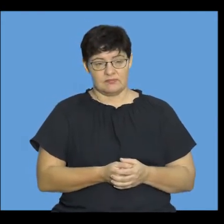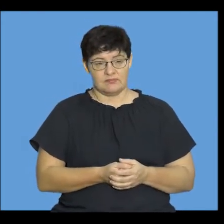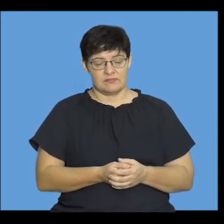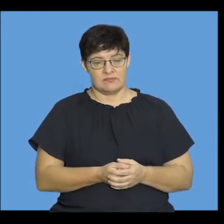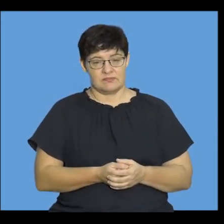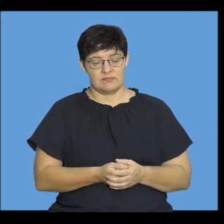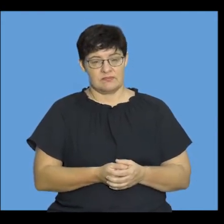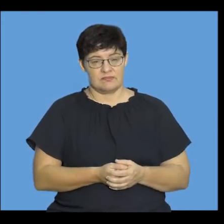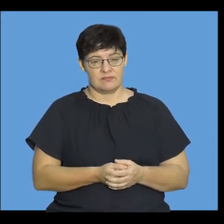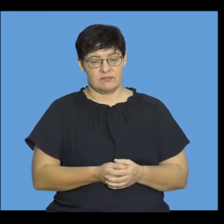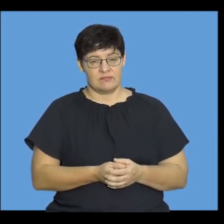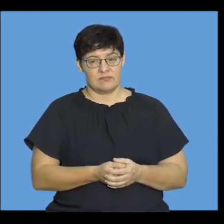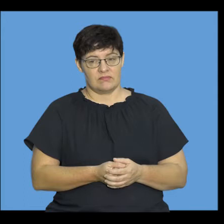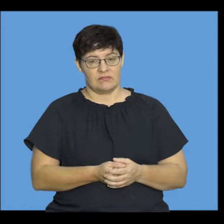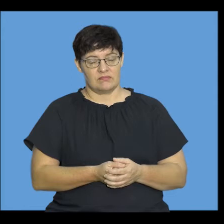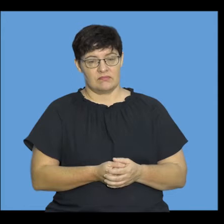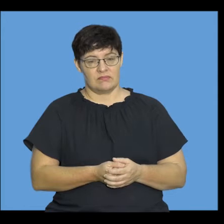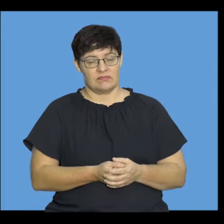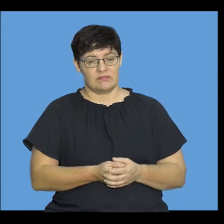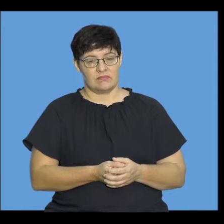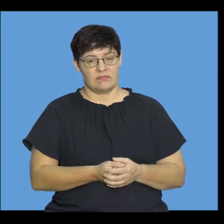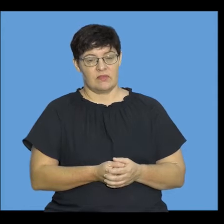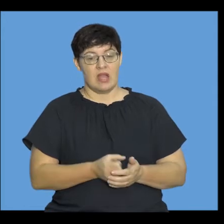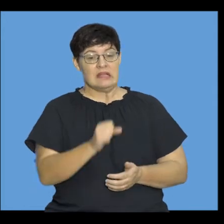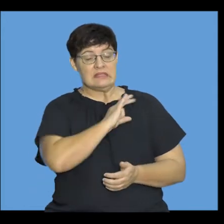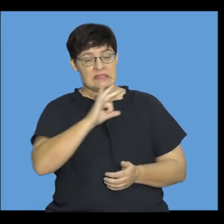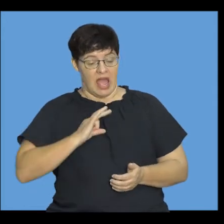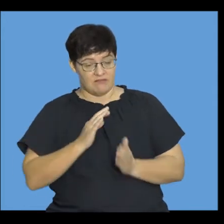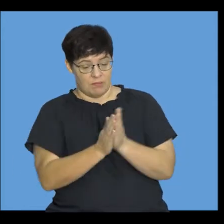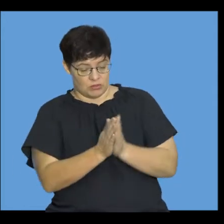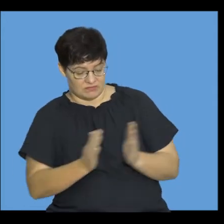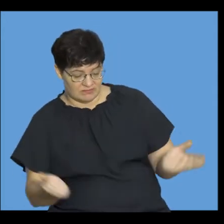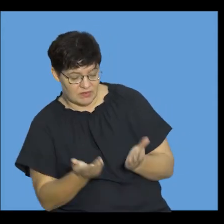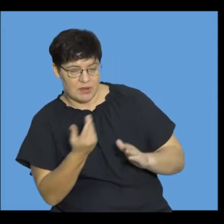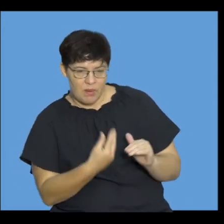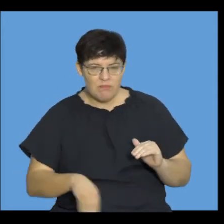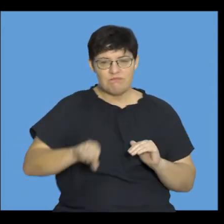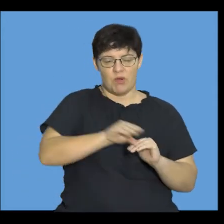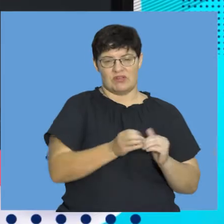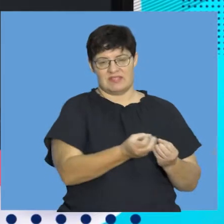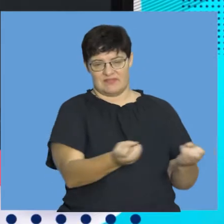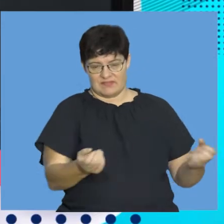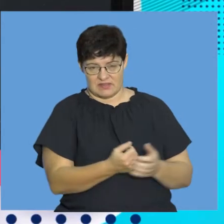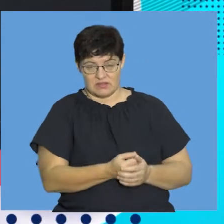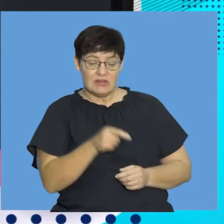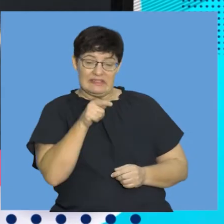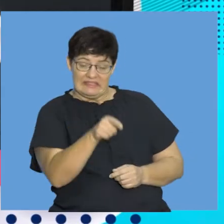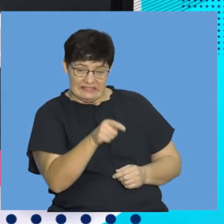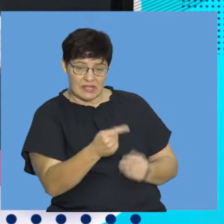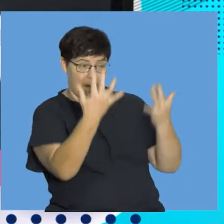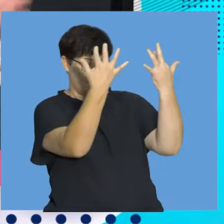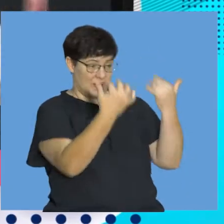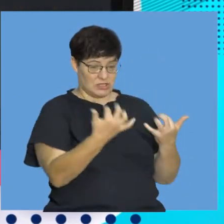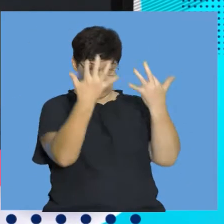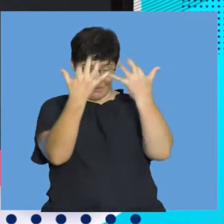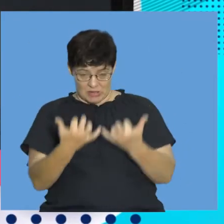You can also use it to increase your staff motivation. That means you tell your staff, these are the budgets that